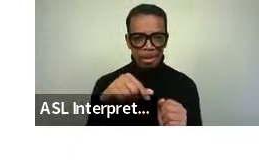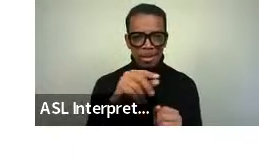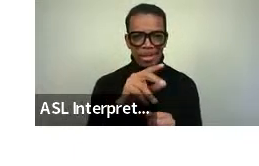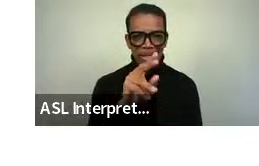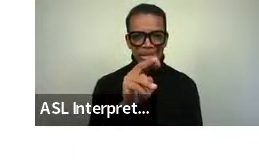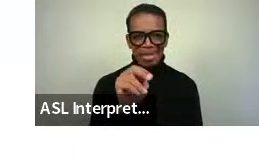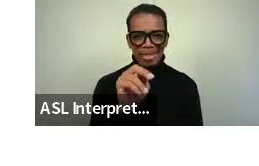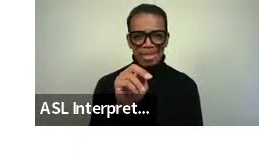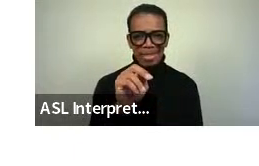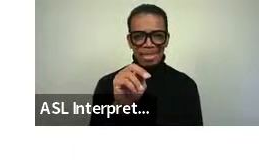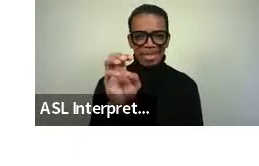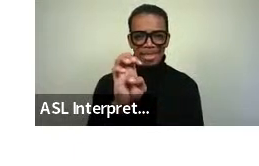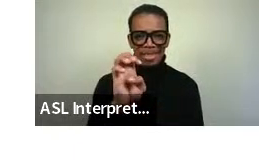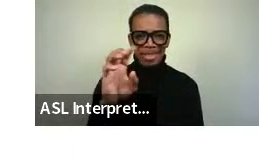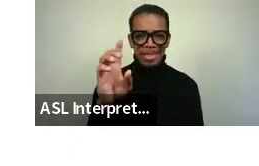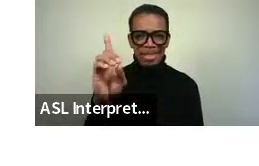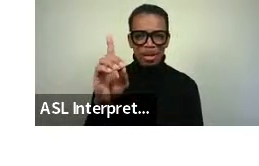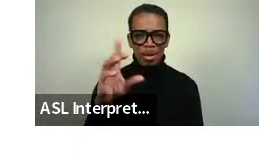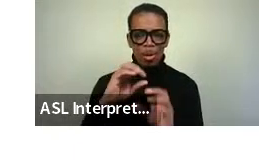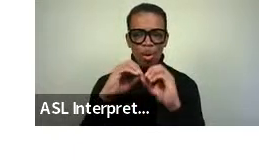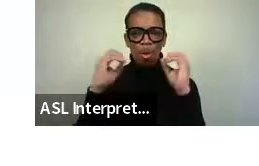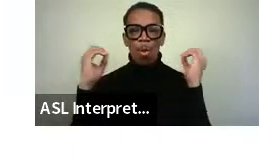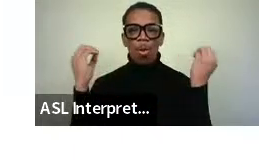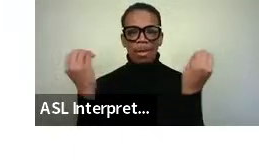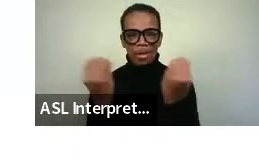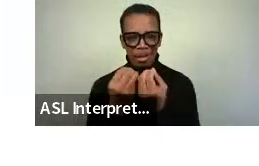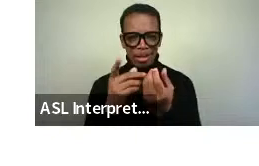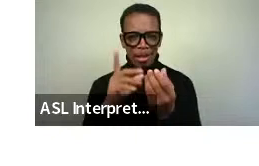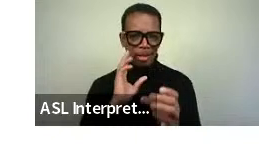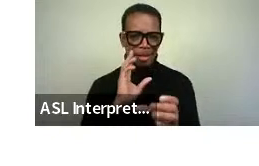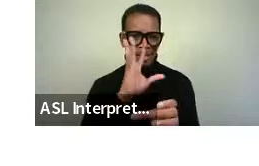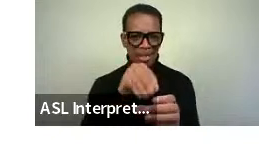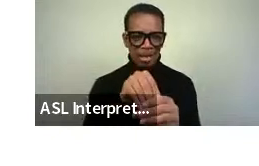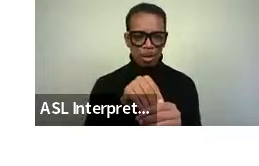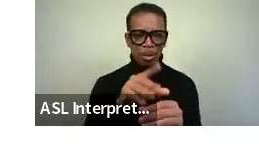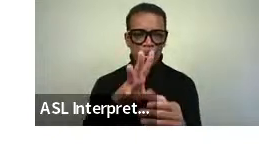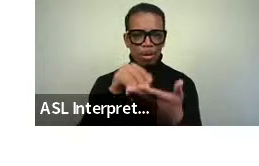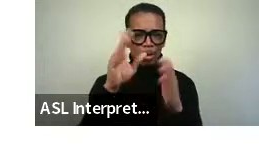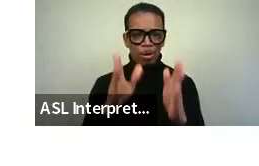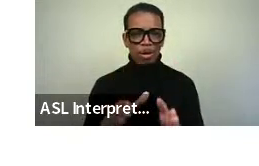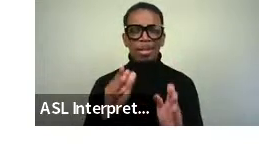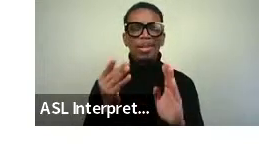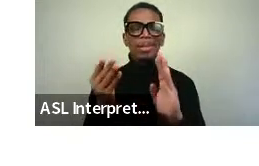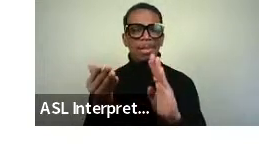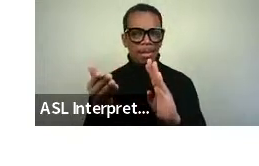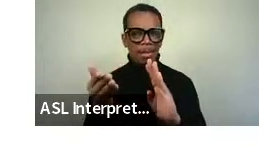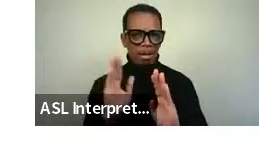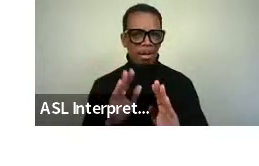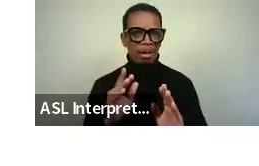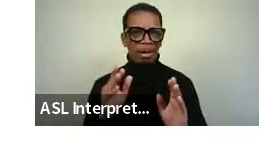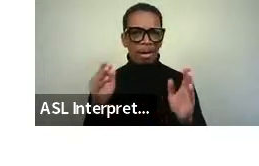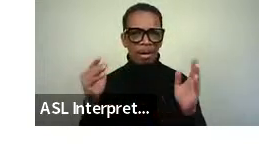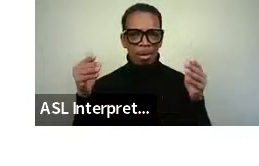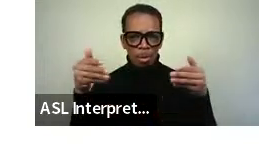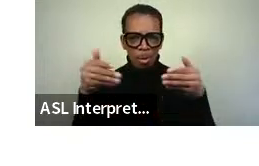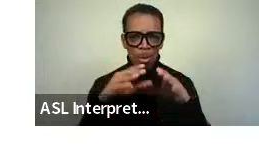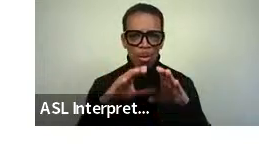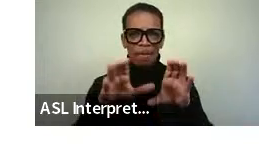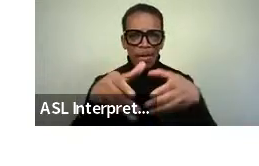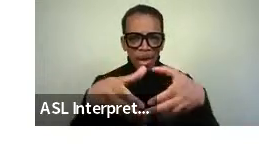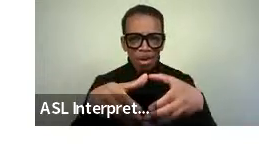NED organization, and as part of our academic and student affairs. We had an amazing